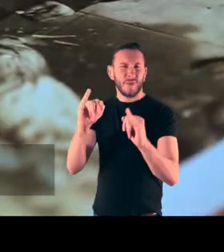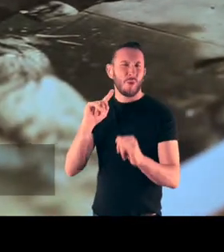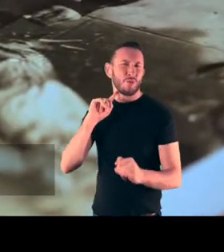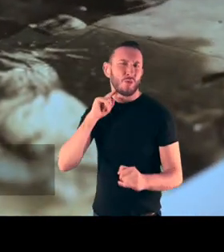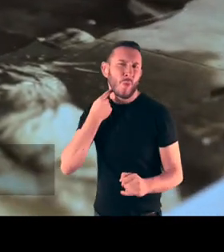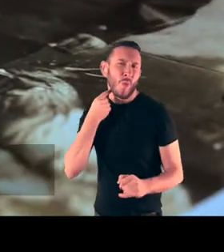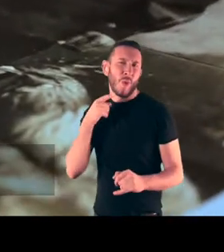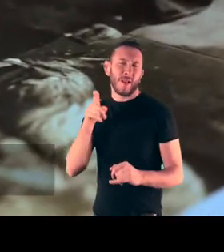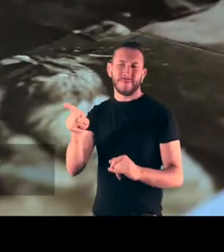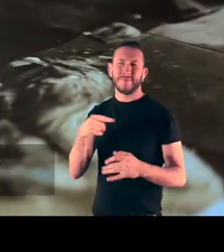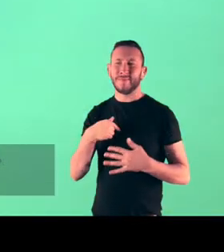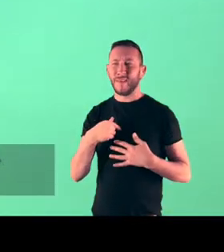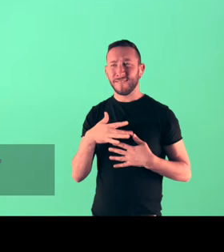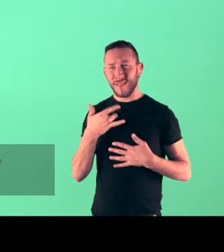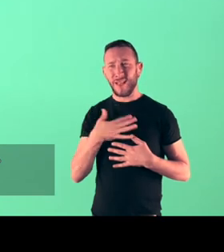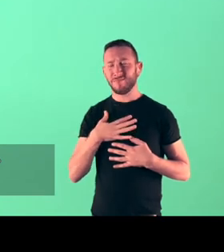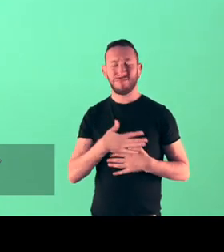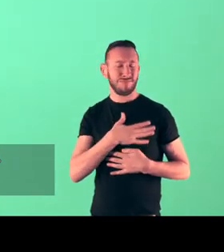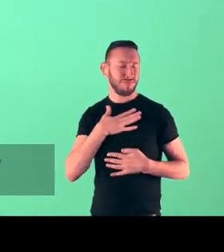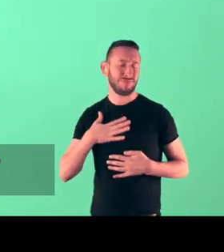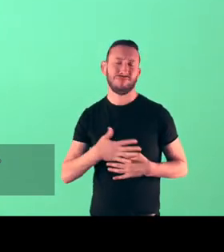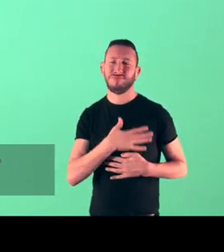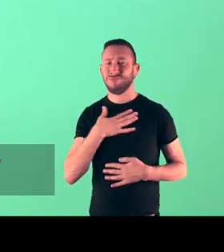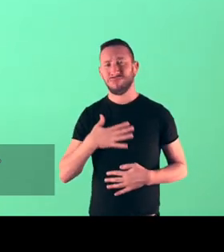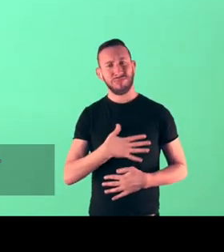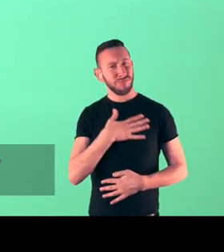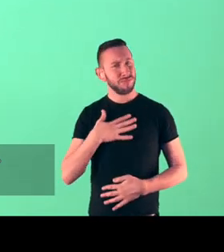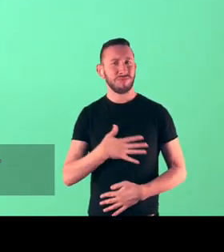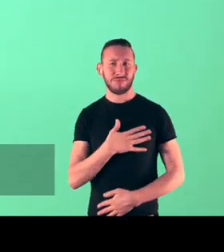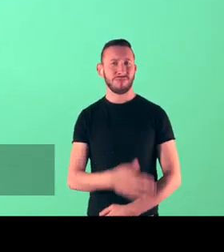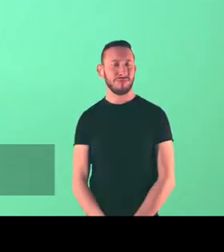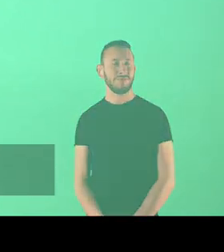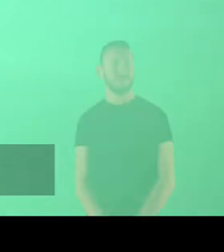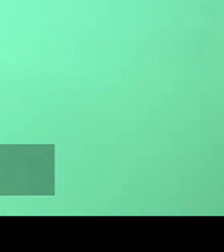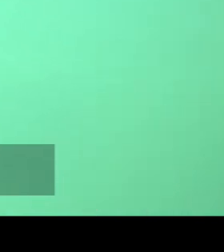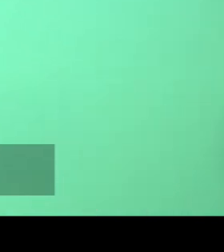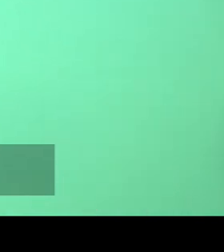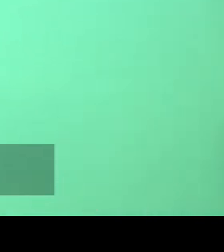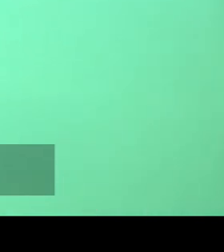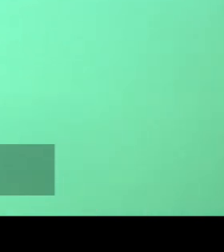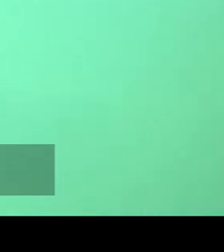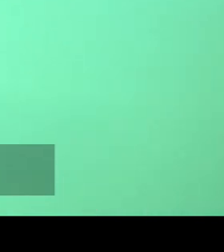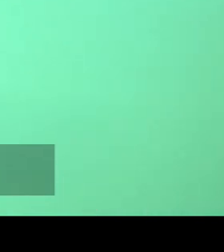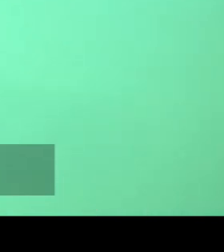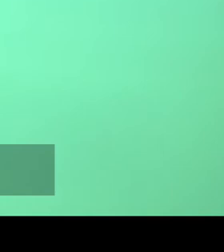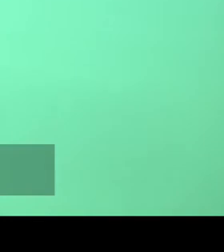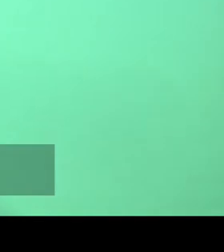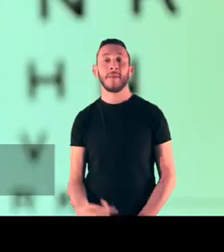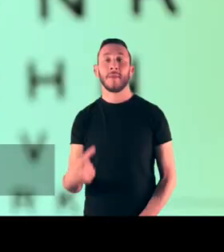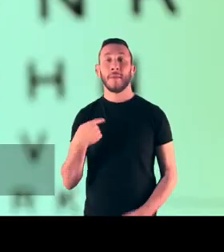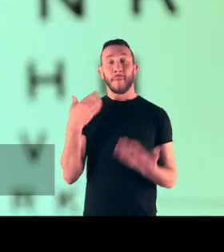killed by horrible, ignorant bullies is very